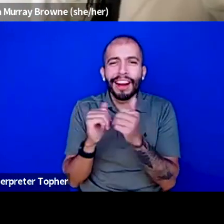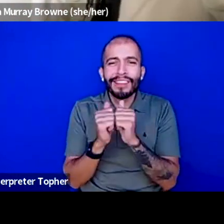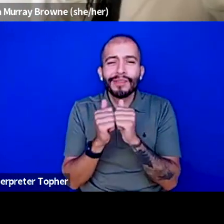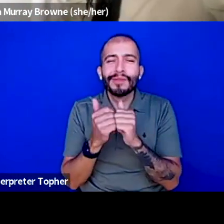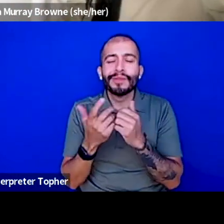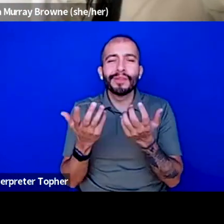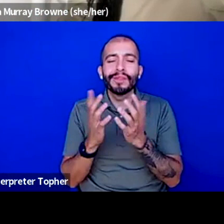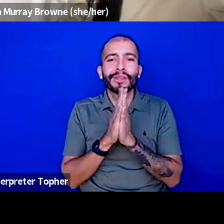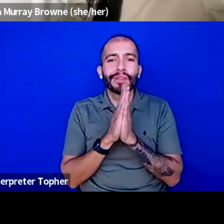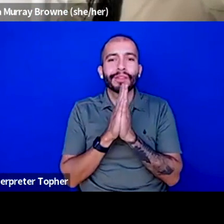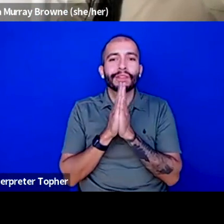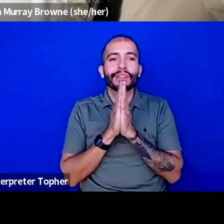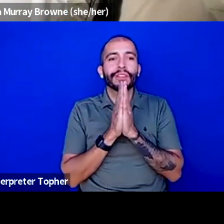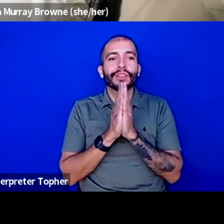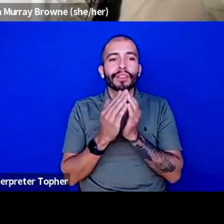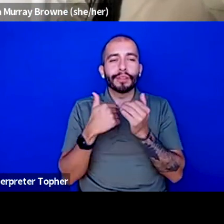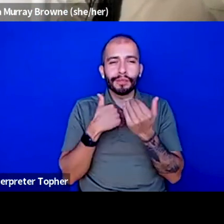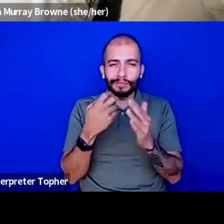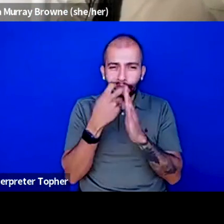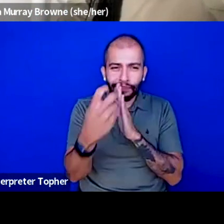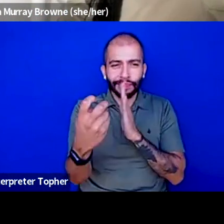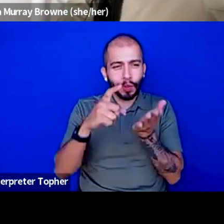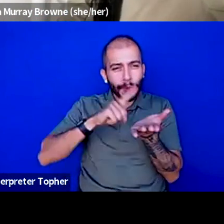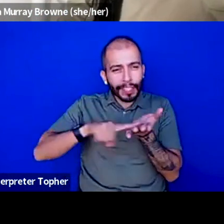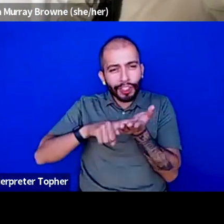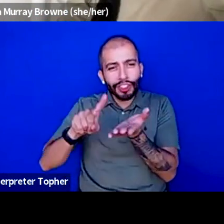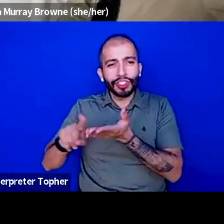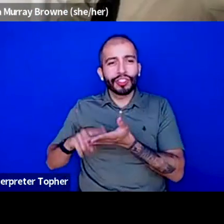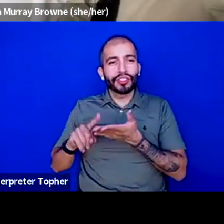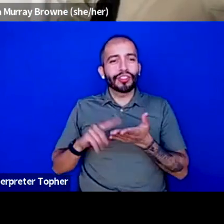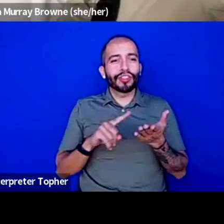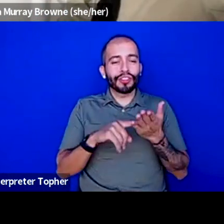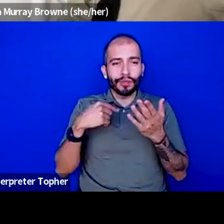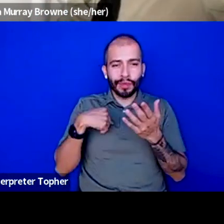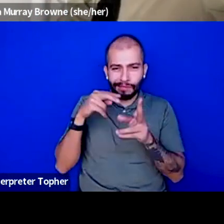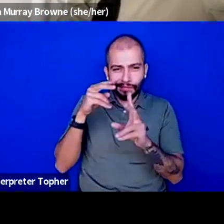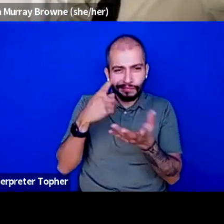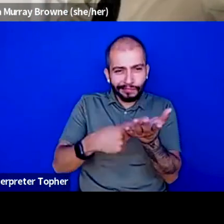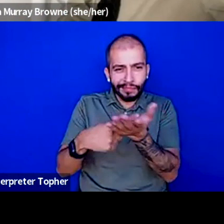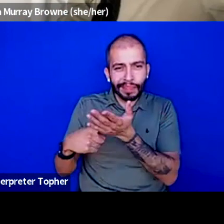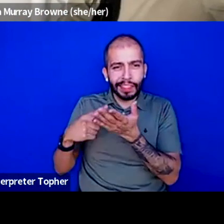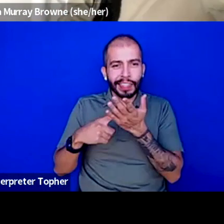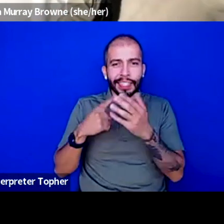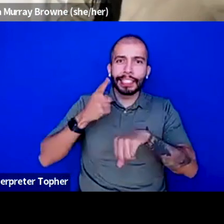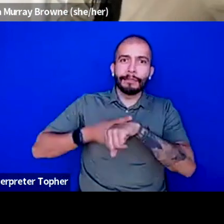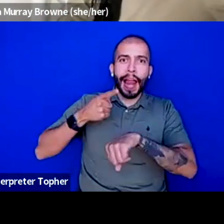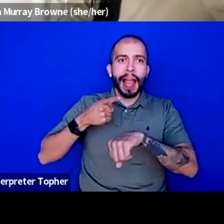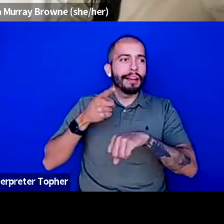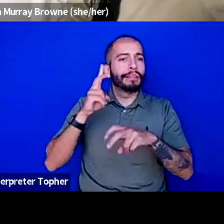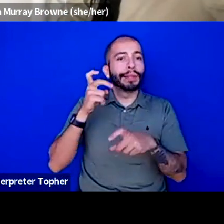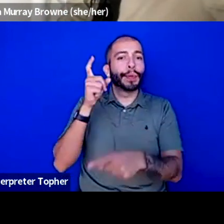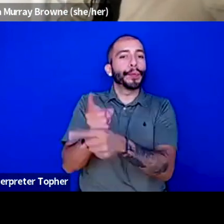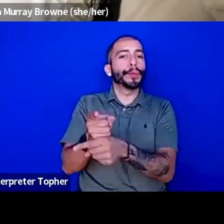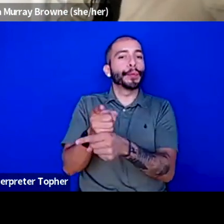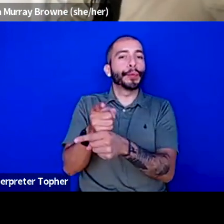correct, right? Like the idea is we're to make something better. We're to make people